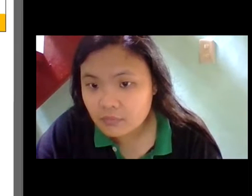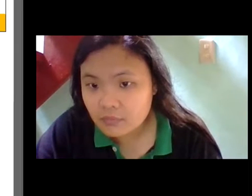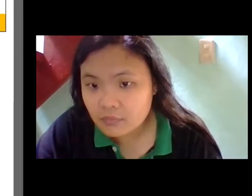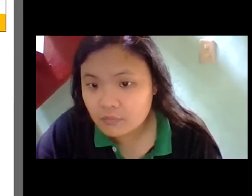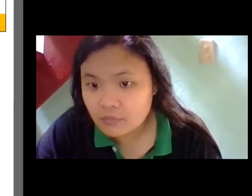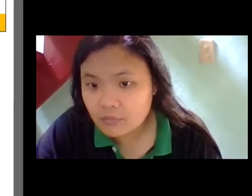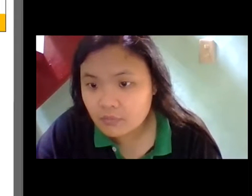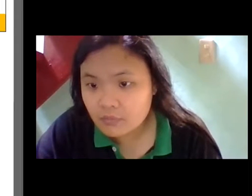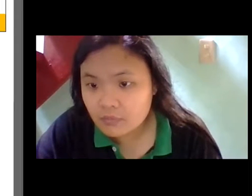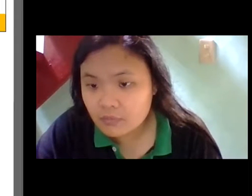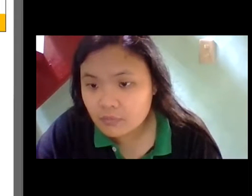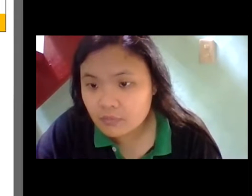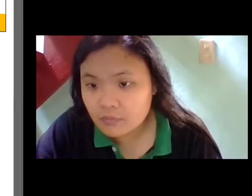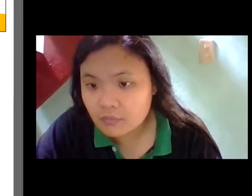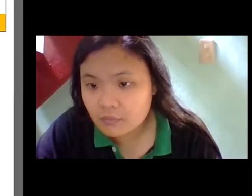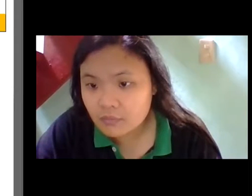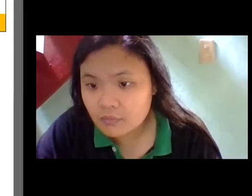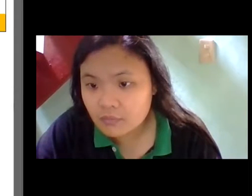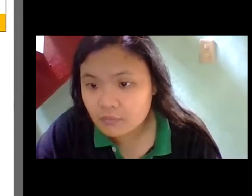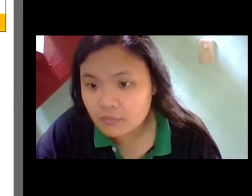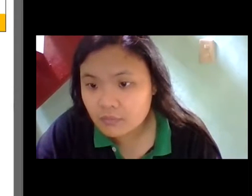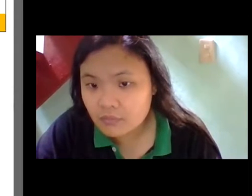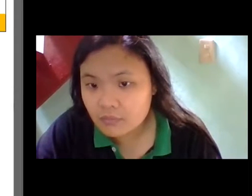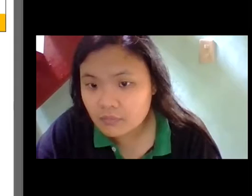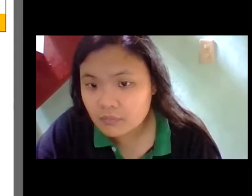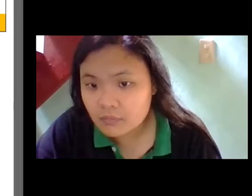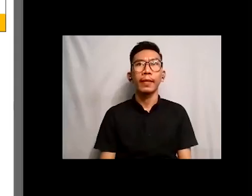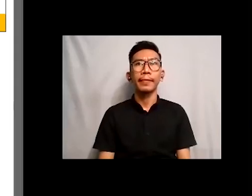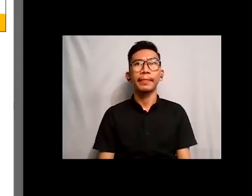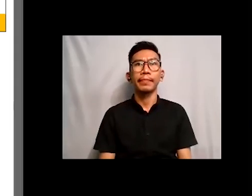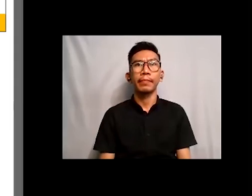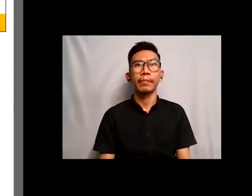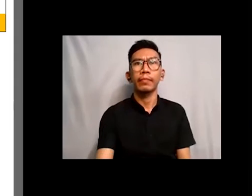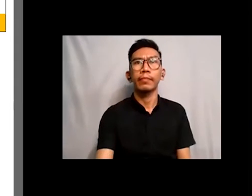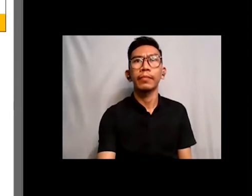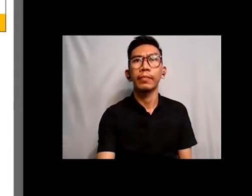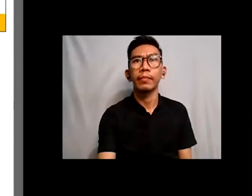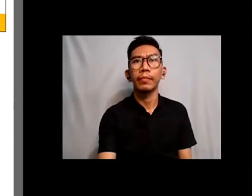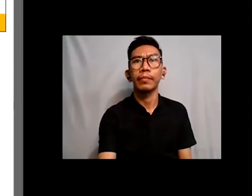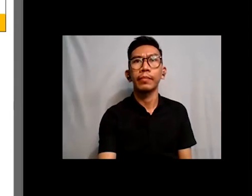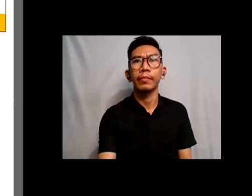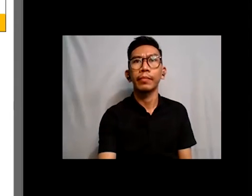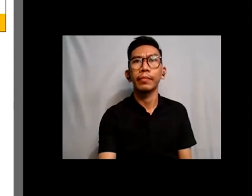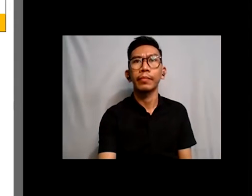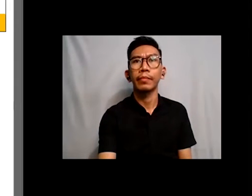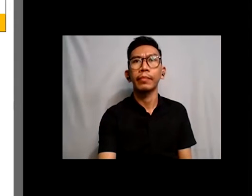Okay, Jasmine's still speaking here.